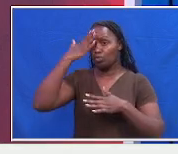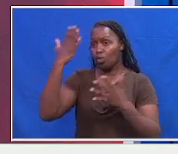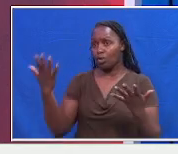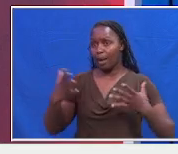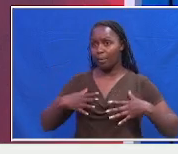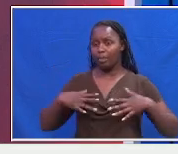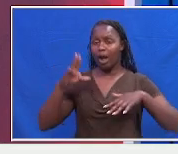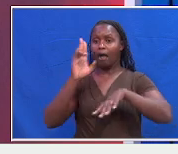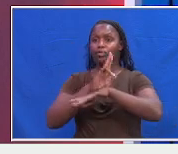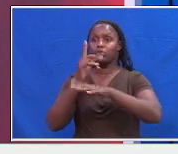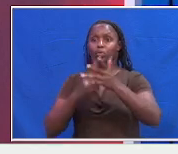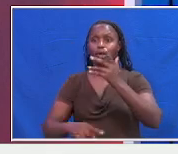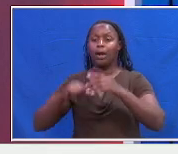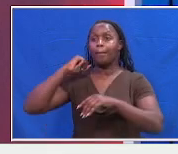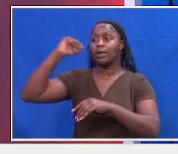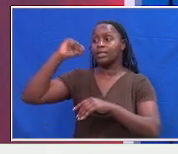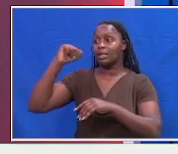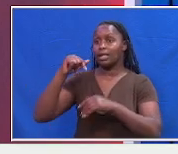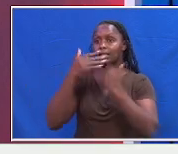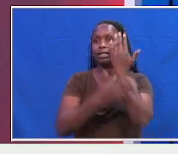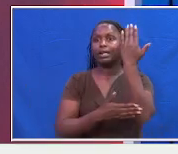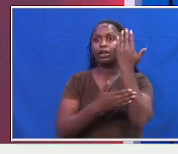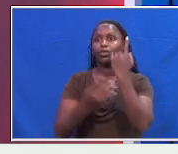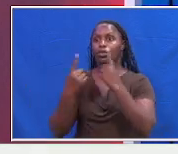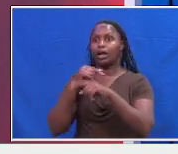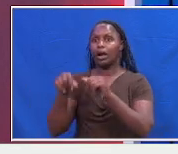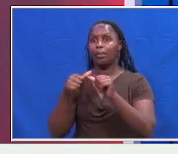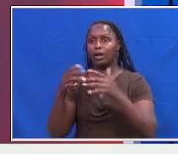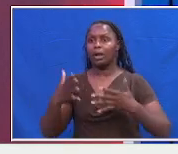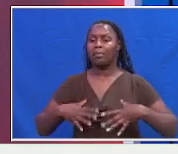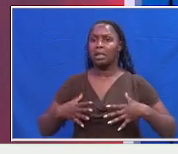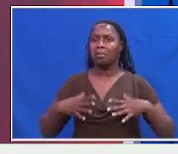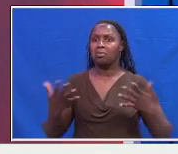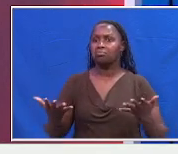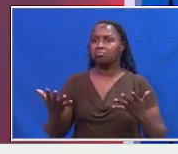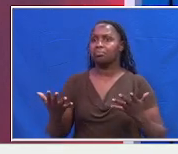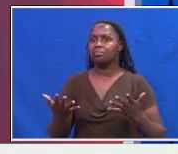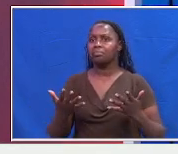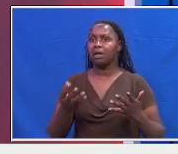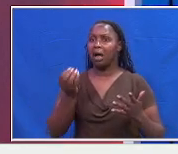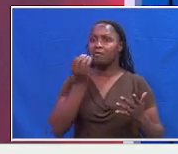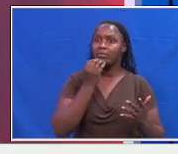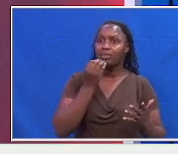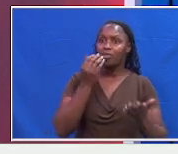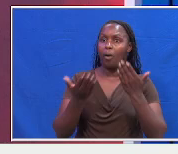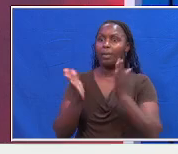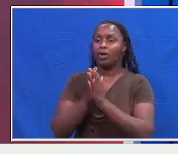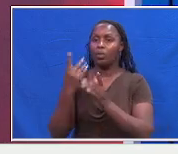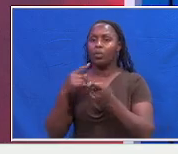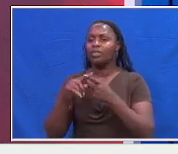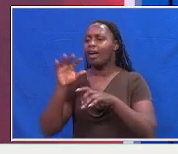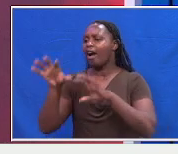used politically in this country before, talking about people's diets, about animals with necks and what have you.